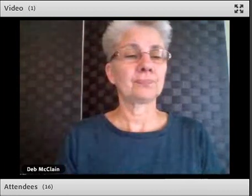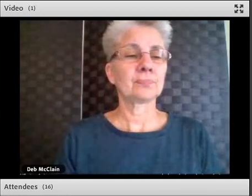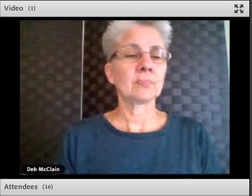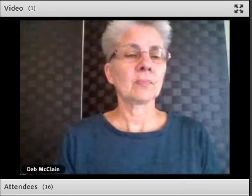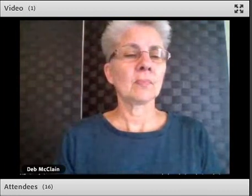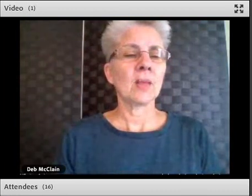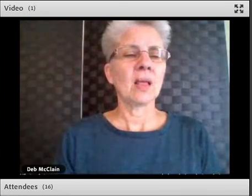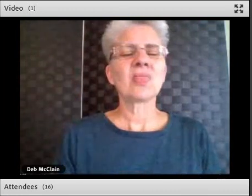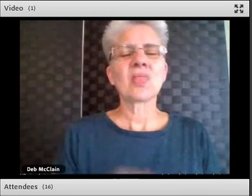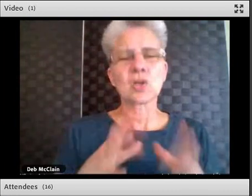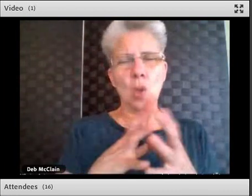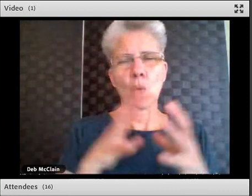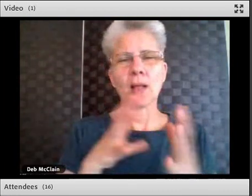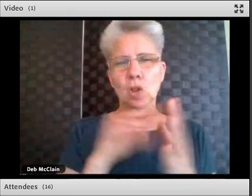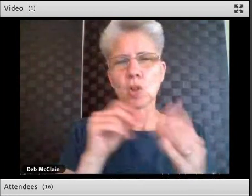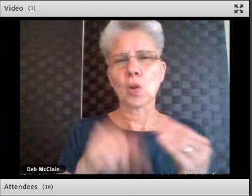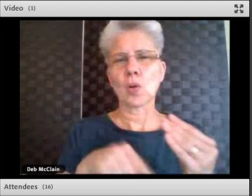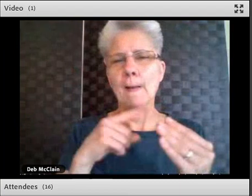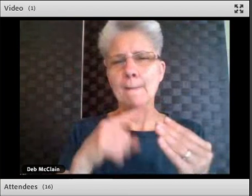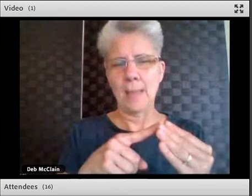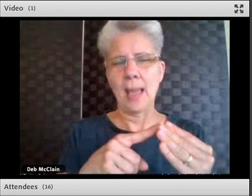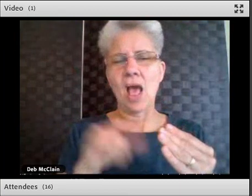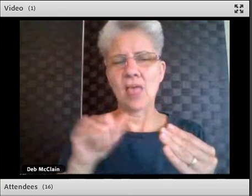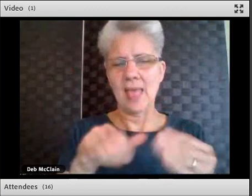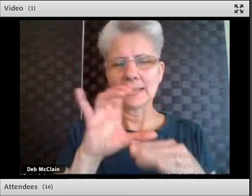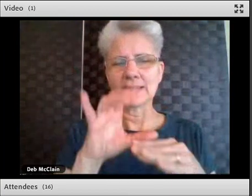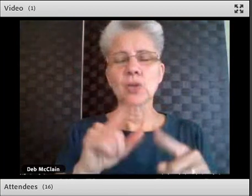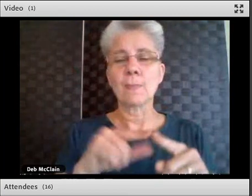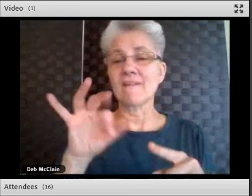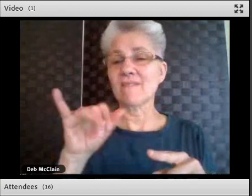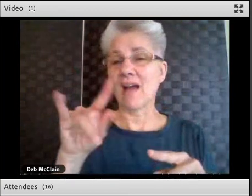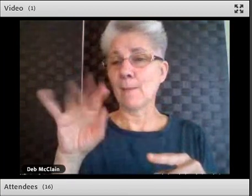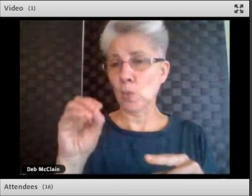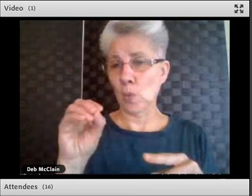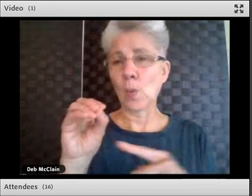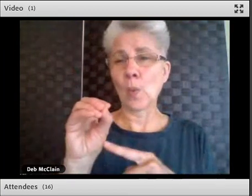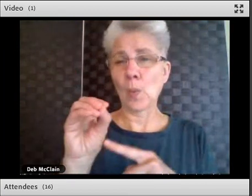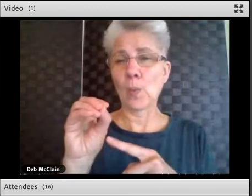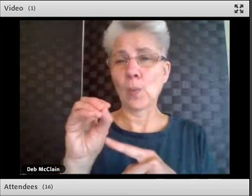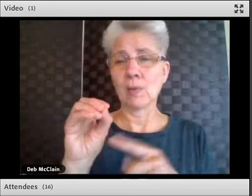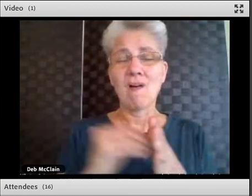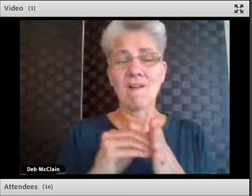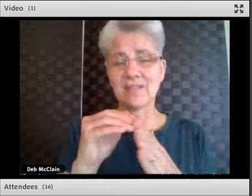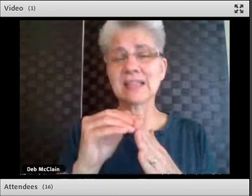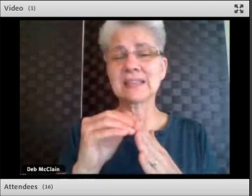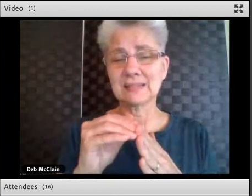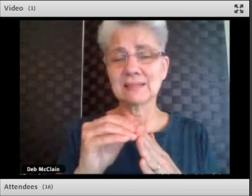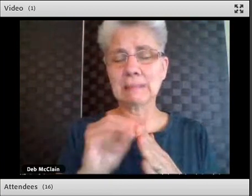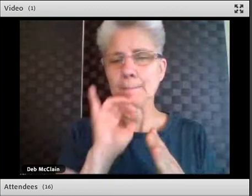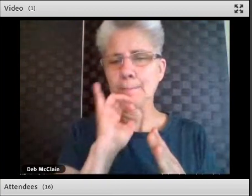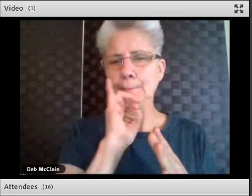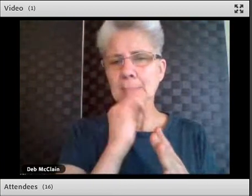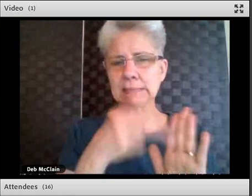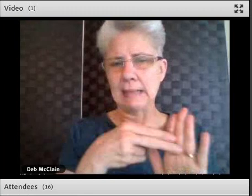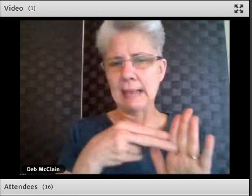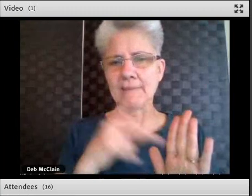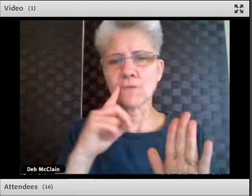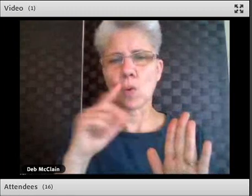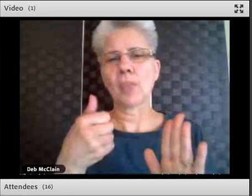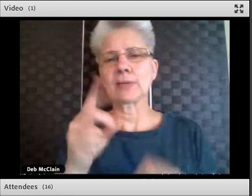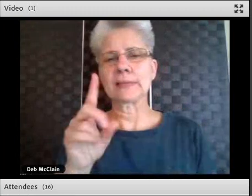But there's a whole lot to learn about this condition. But fibro is often mistaken also for